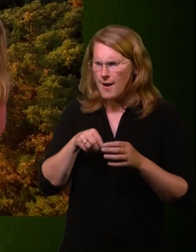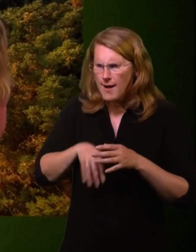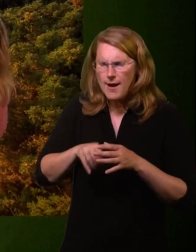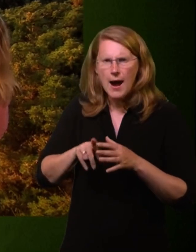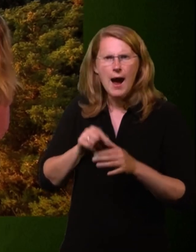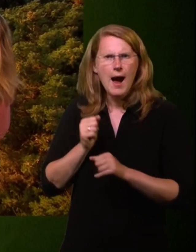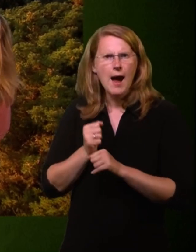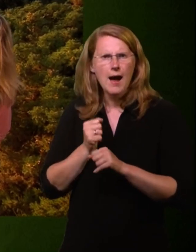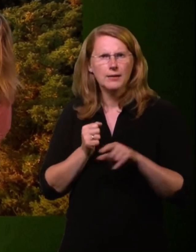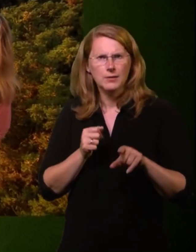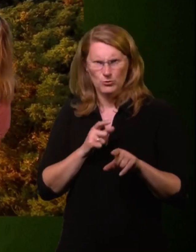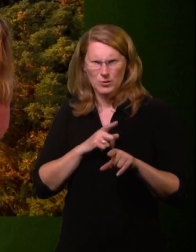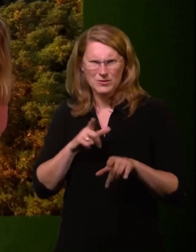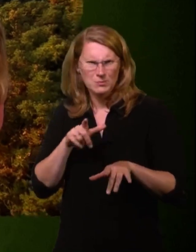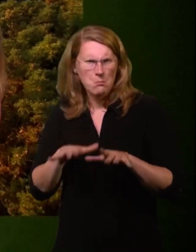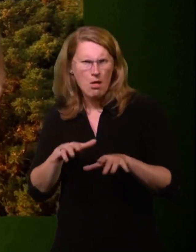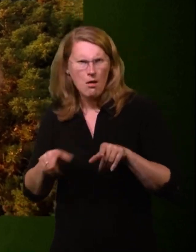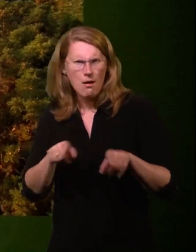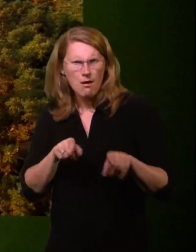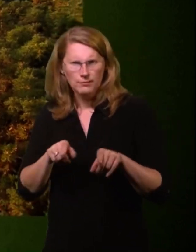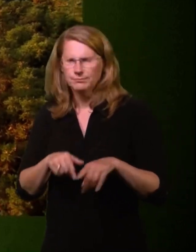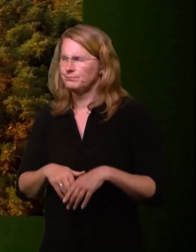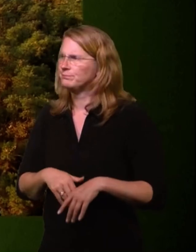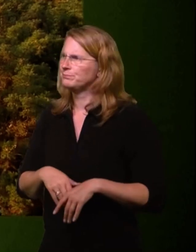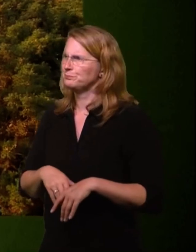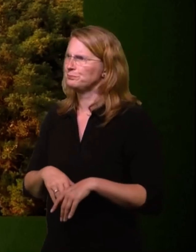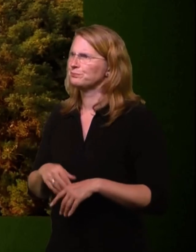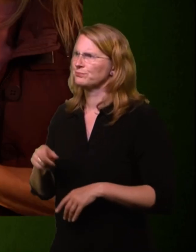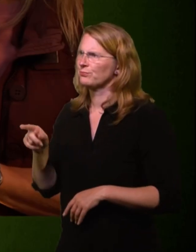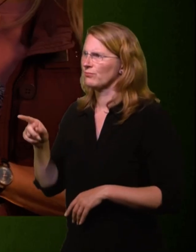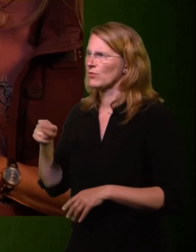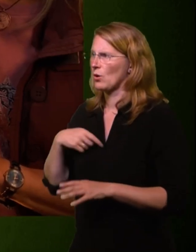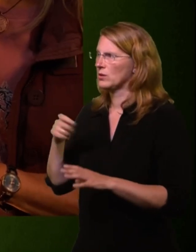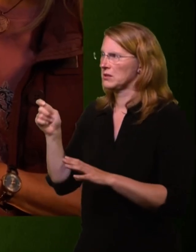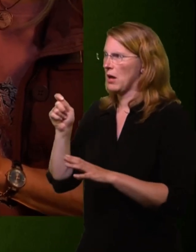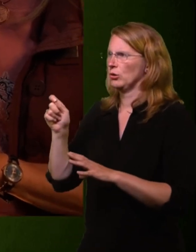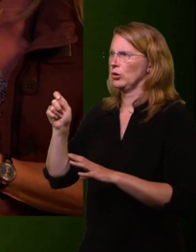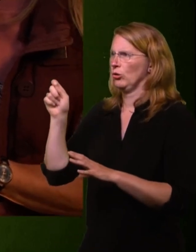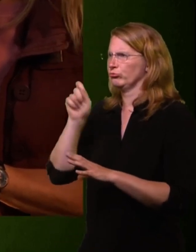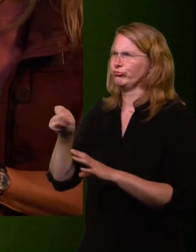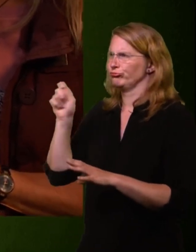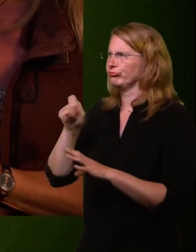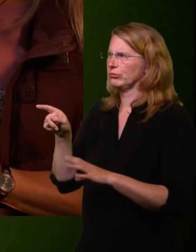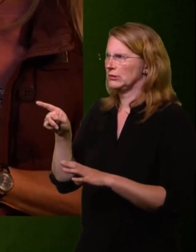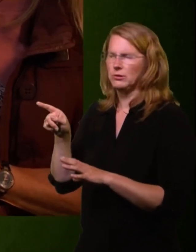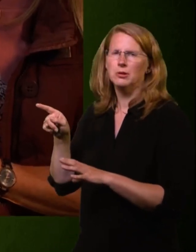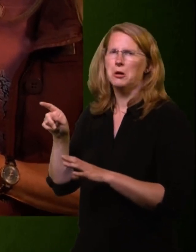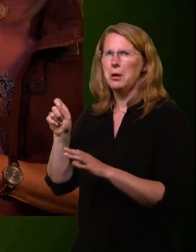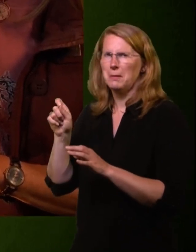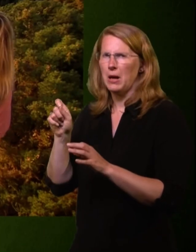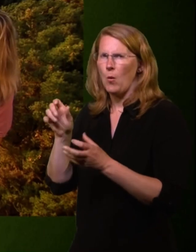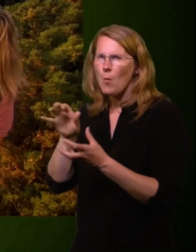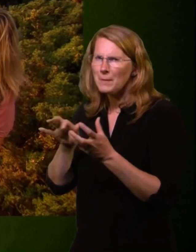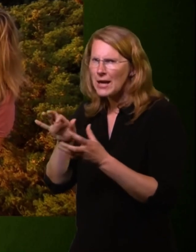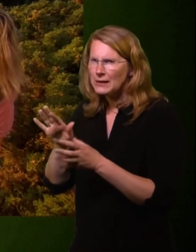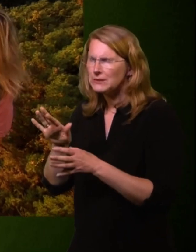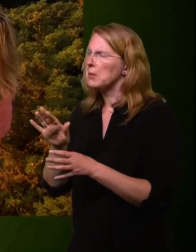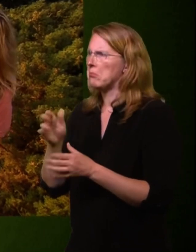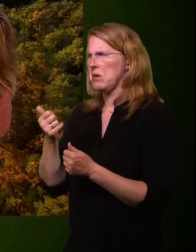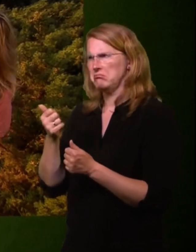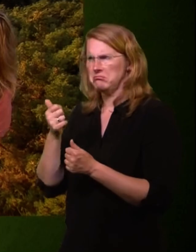you like, when it comes to my signature, is more me doing it in my handwriting like that.